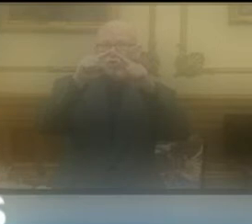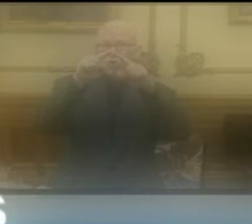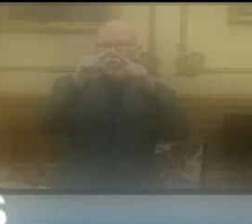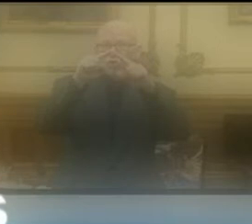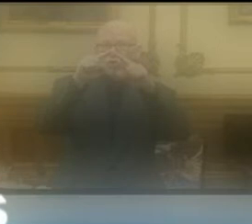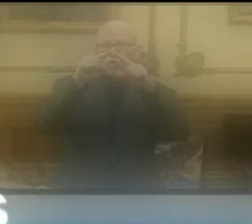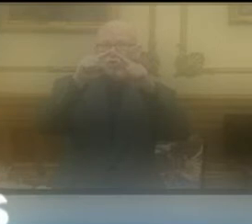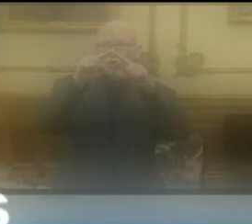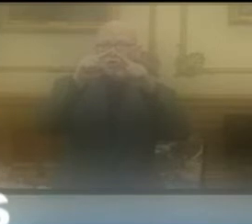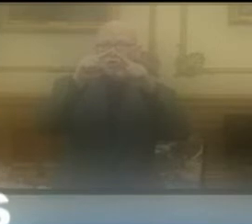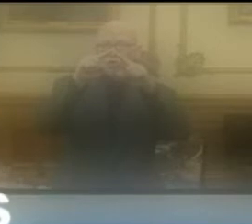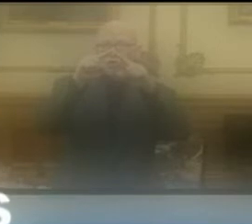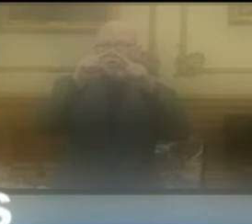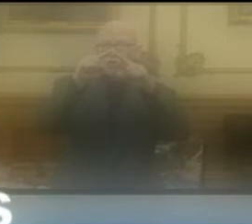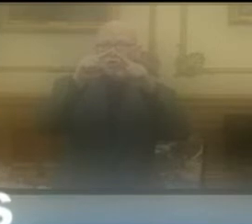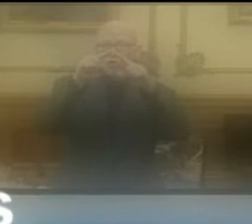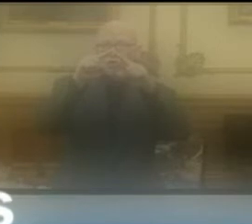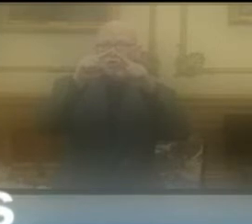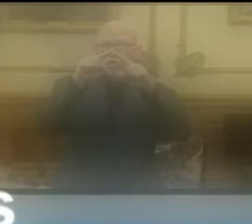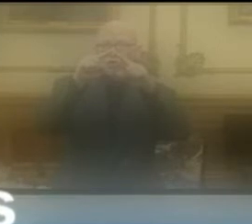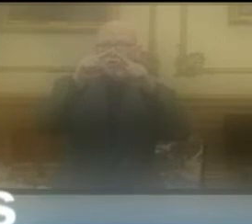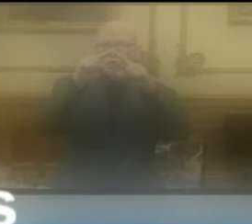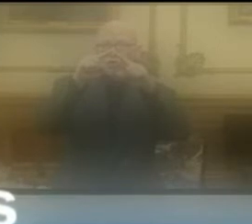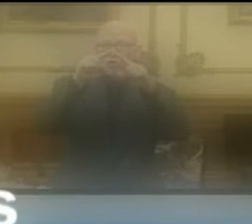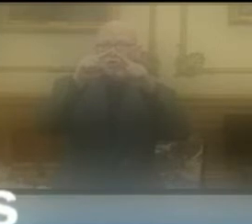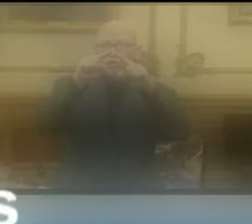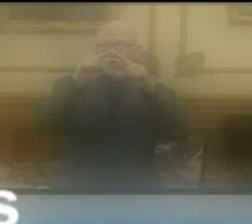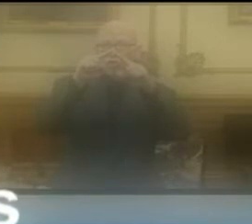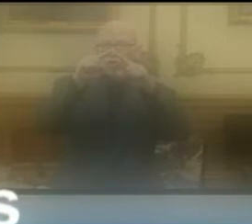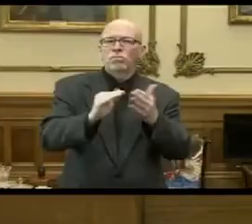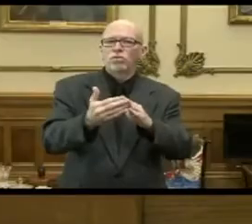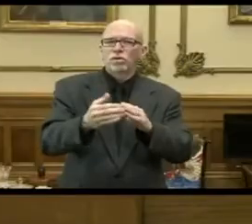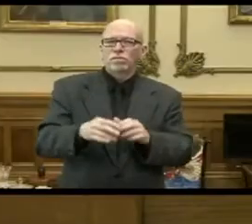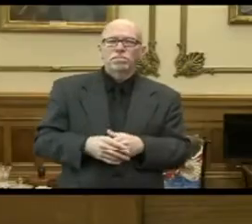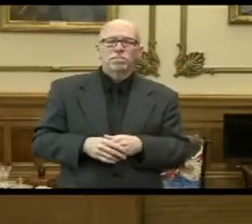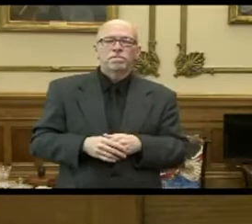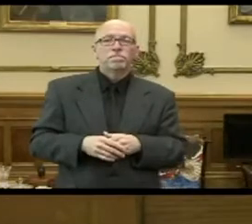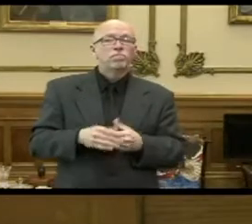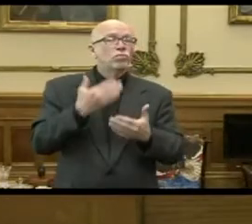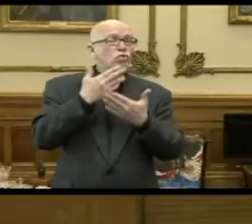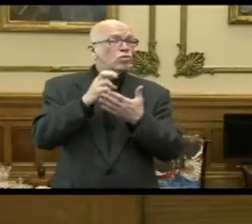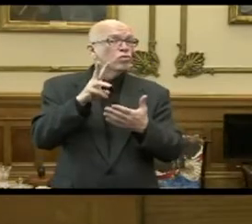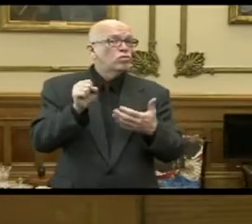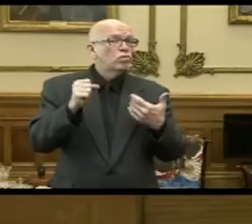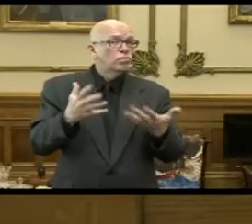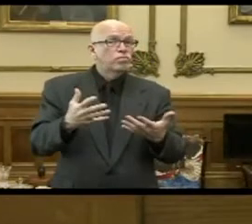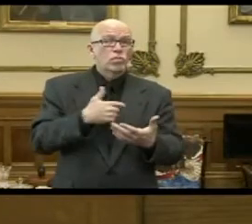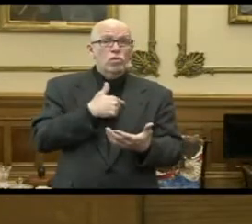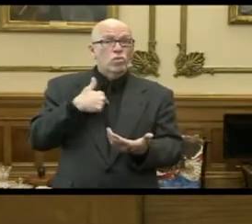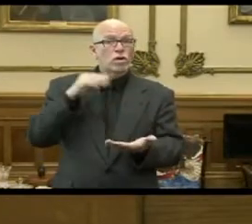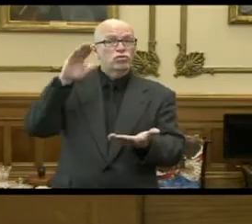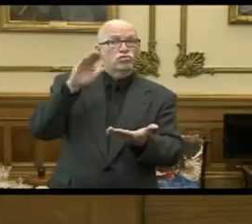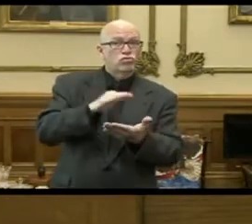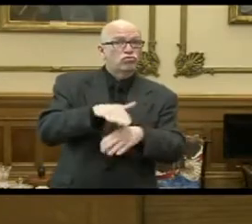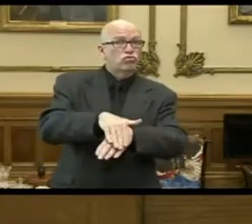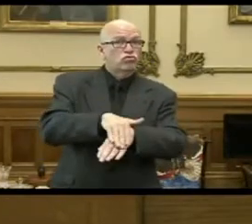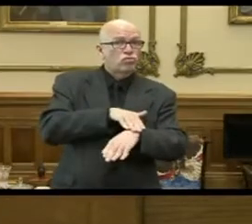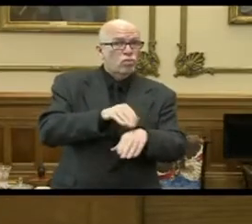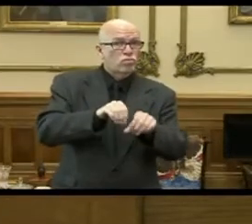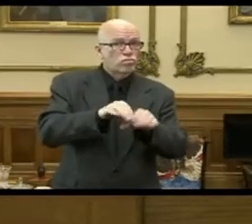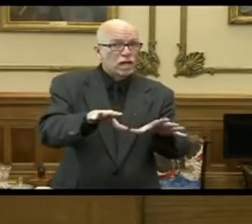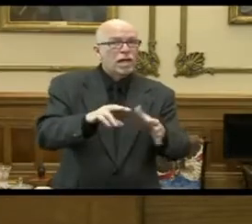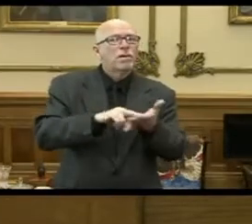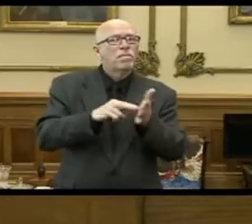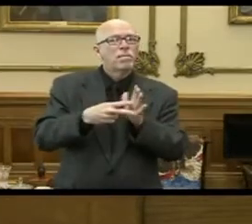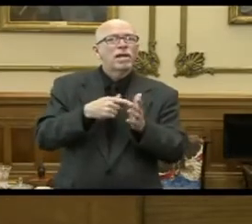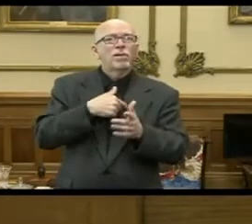186,000 Hoosiers were infected, nearly 3% of everyone who lives in Indiana. The good news is that by slowing the spread of the virus, we